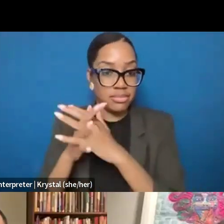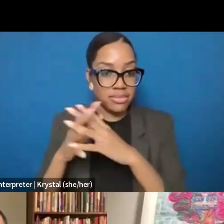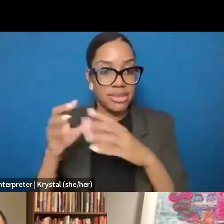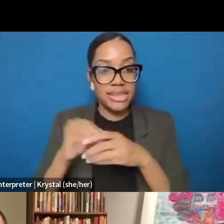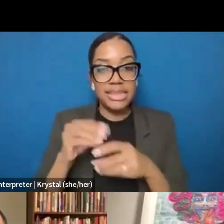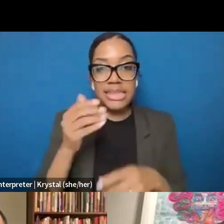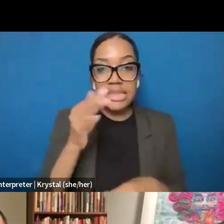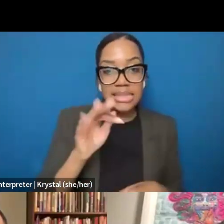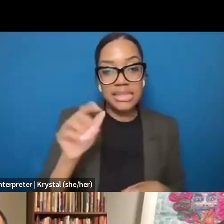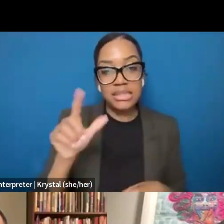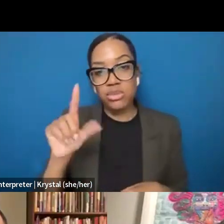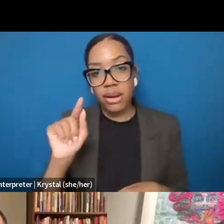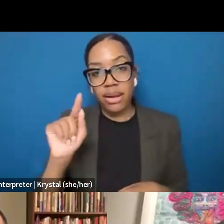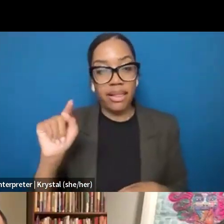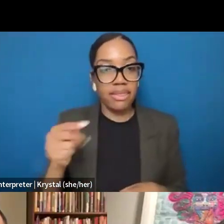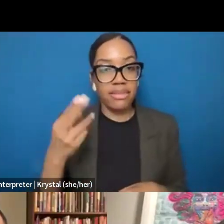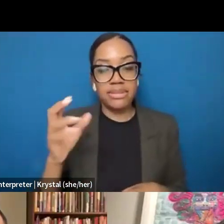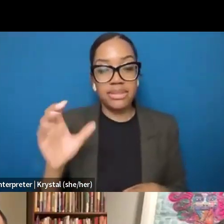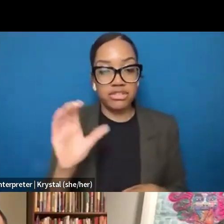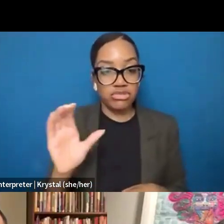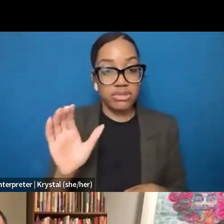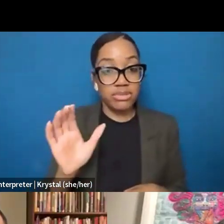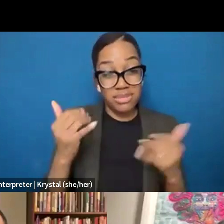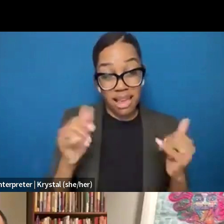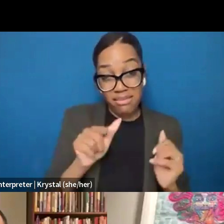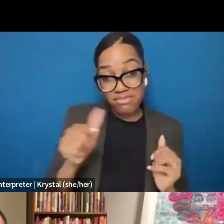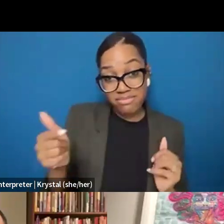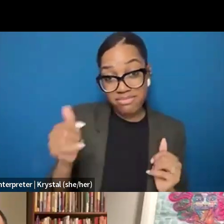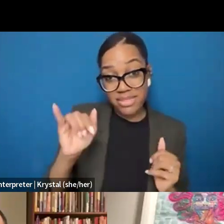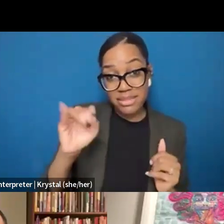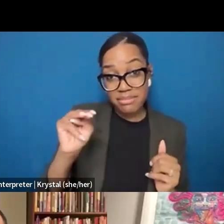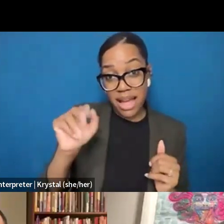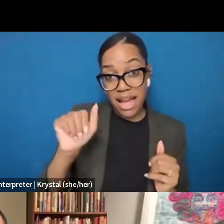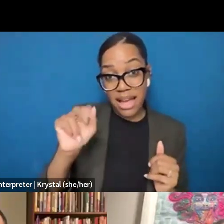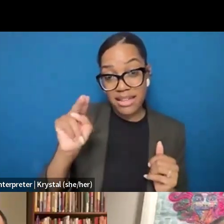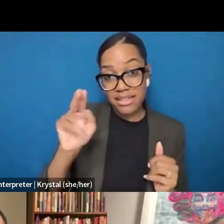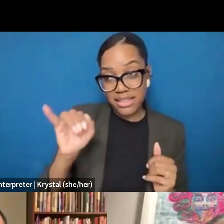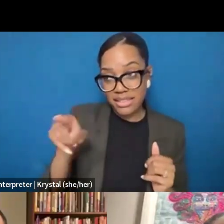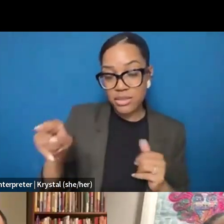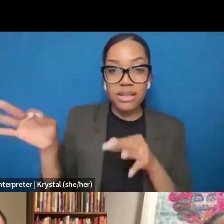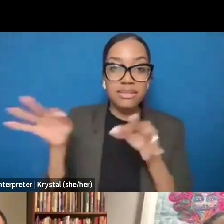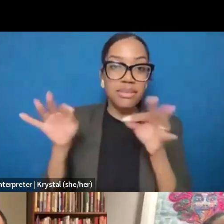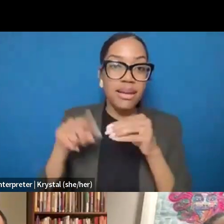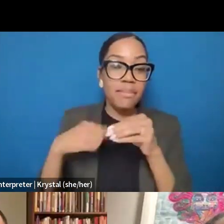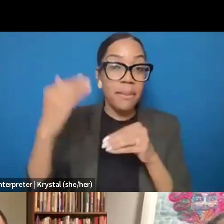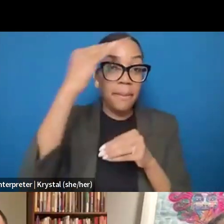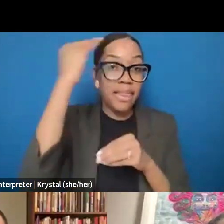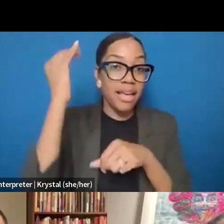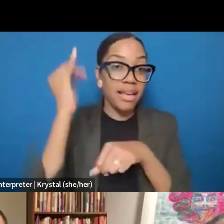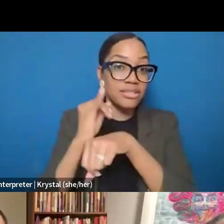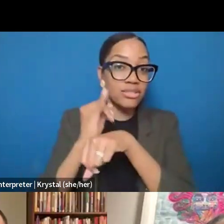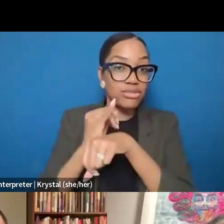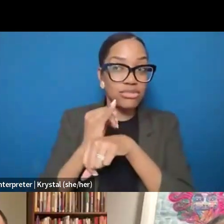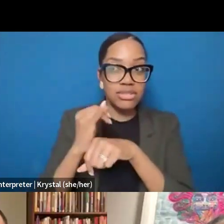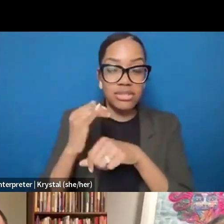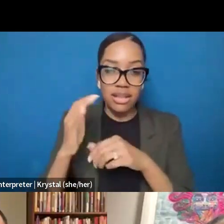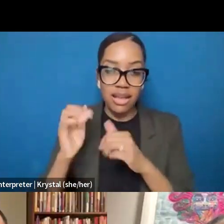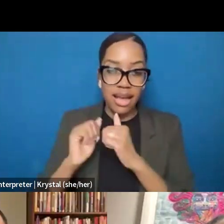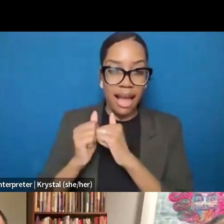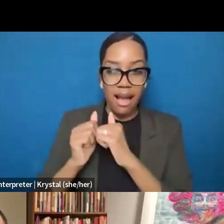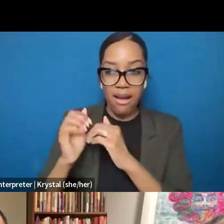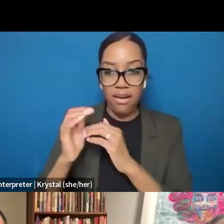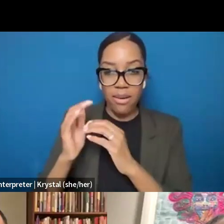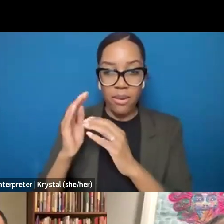May We Forever Stand. So I figured I should turn over to you to say a bit about Black institution building and how these color teacher associations kind of fit